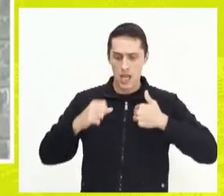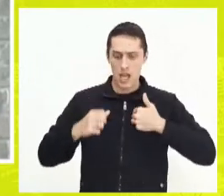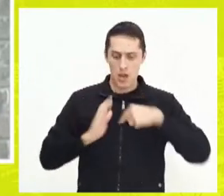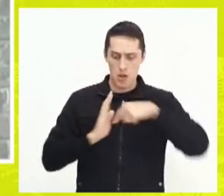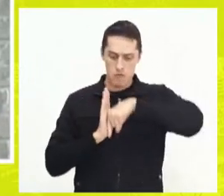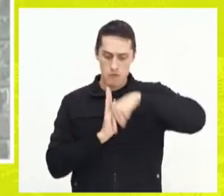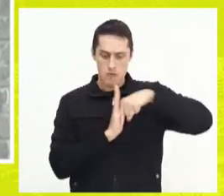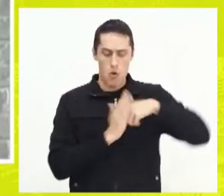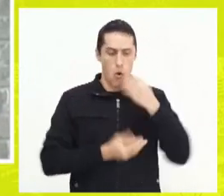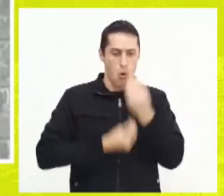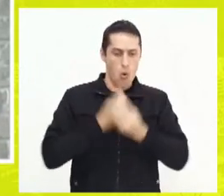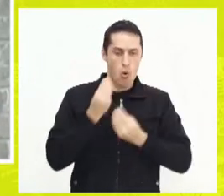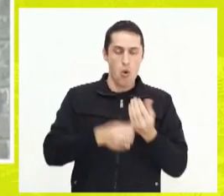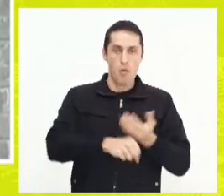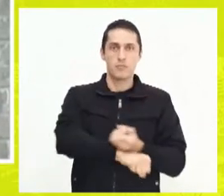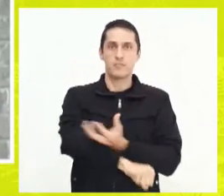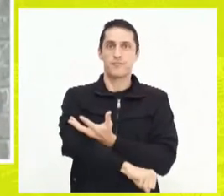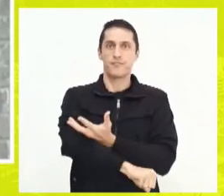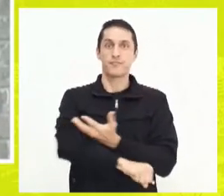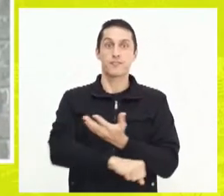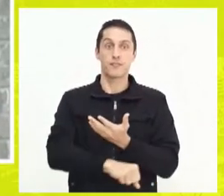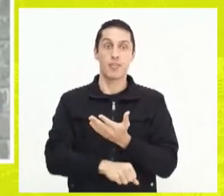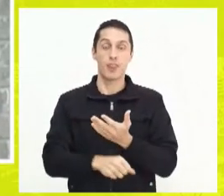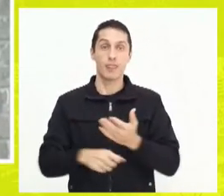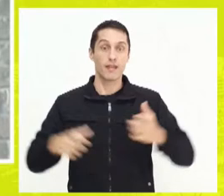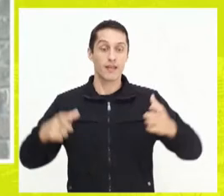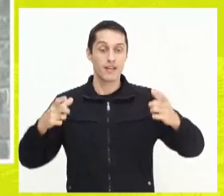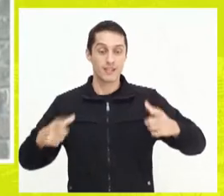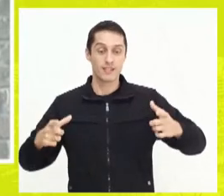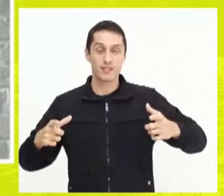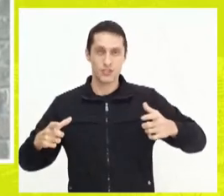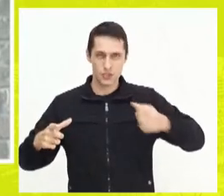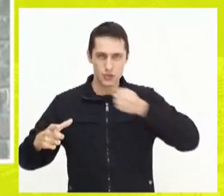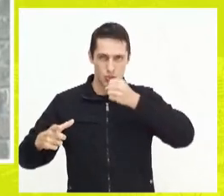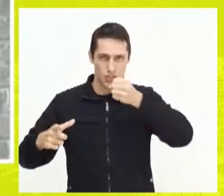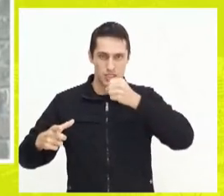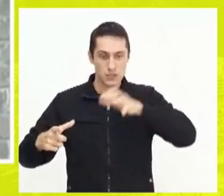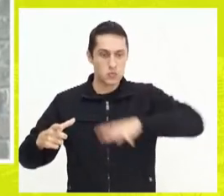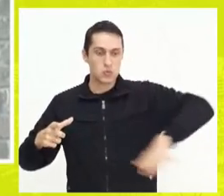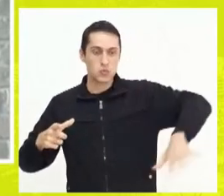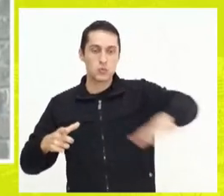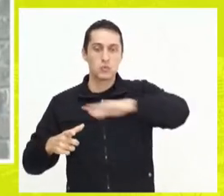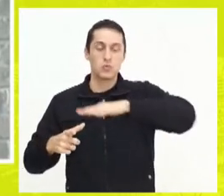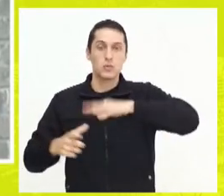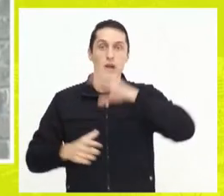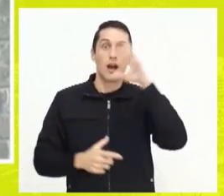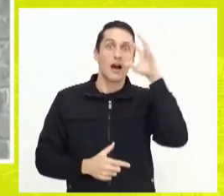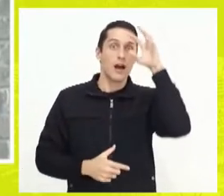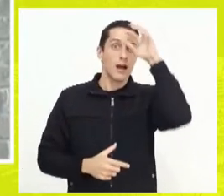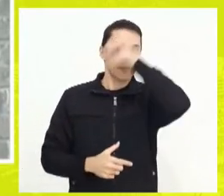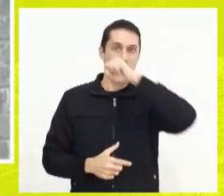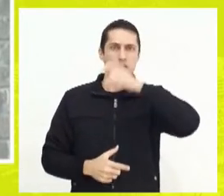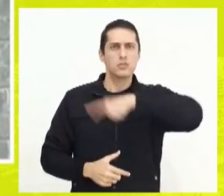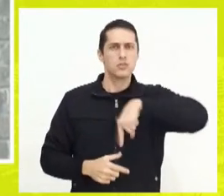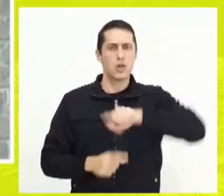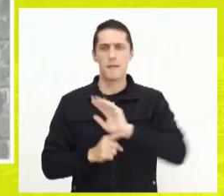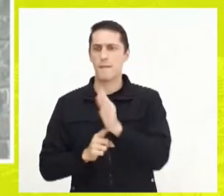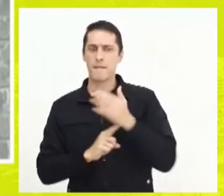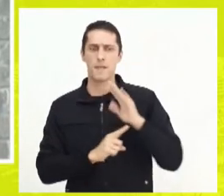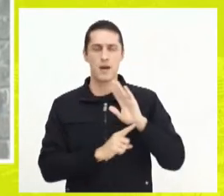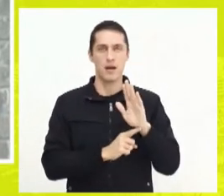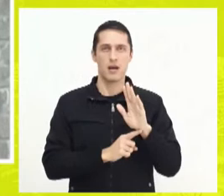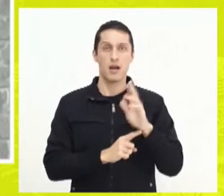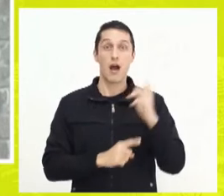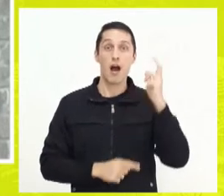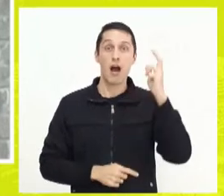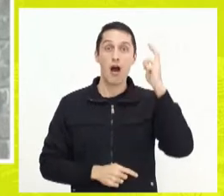newsroom as a whole to learn how to speak this language for us to have more open sharing not to live a